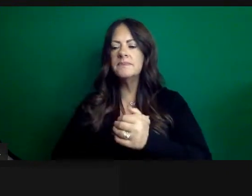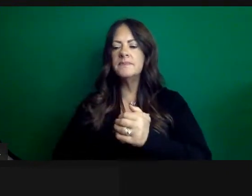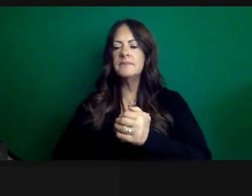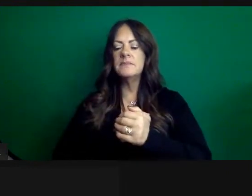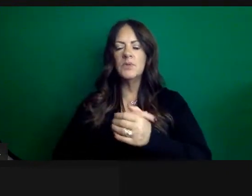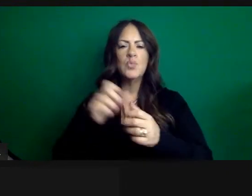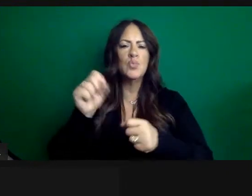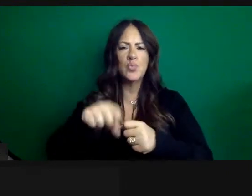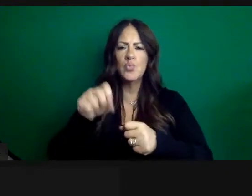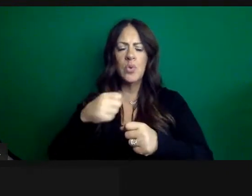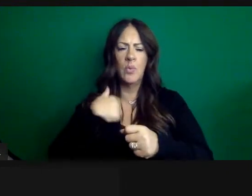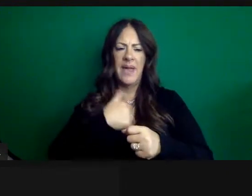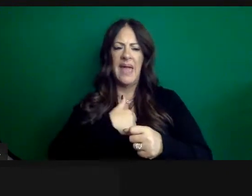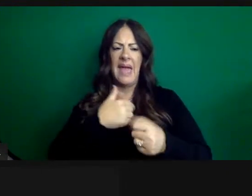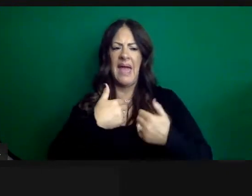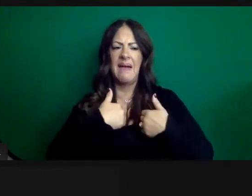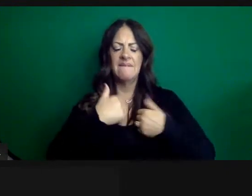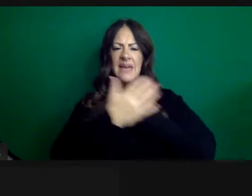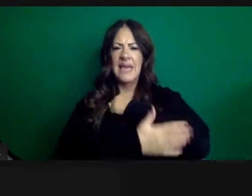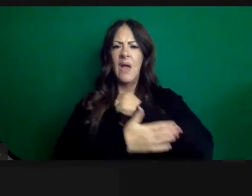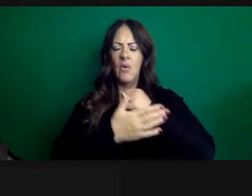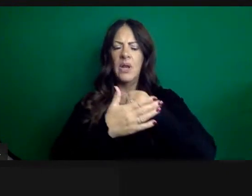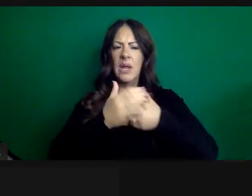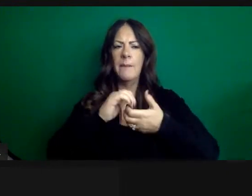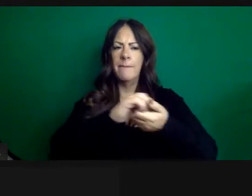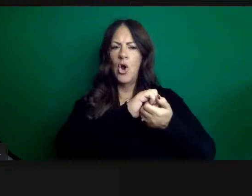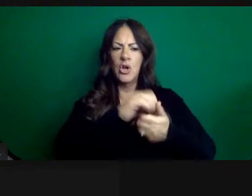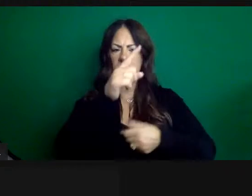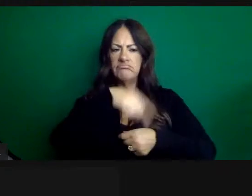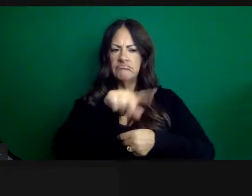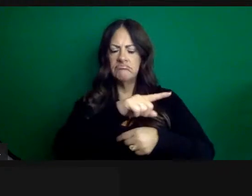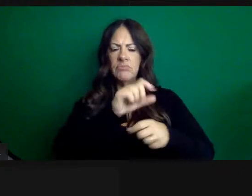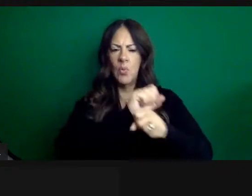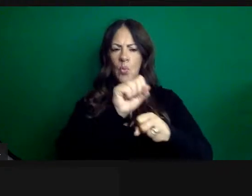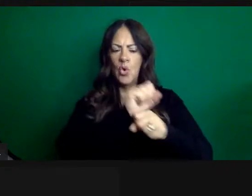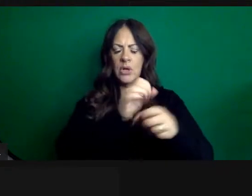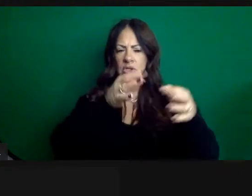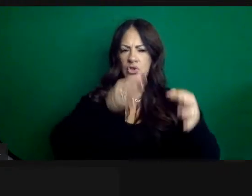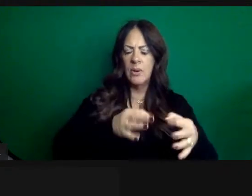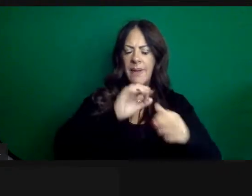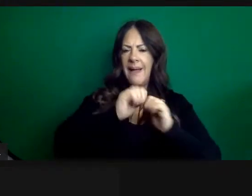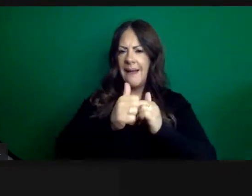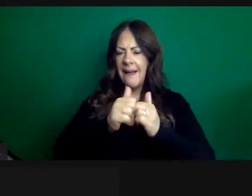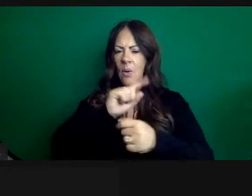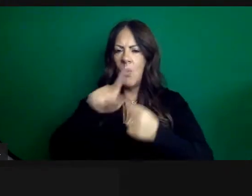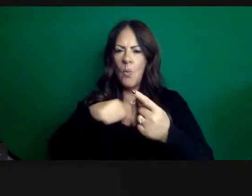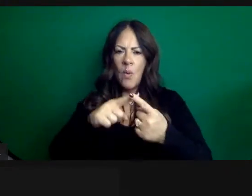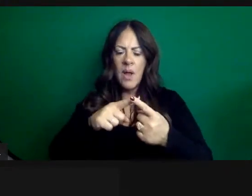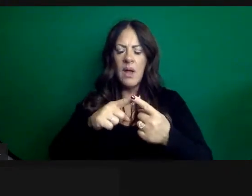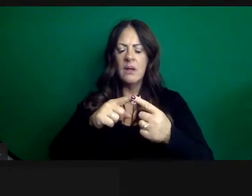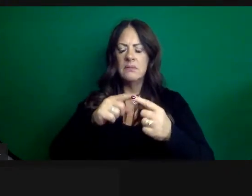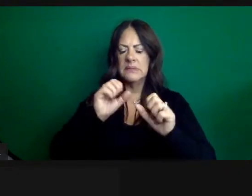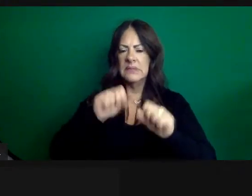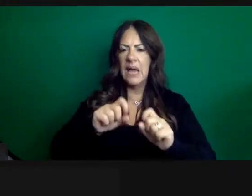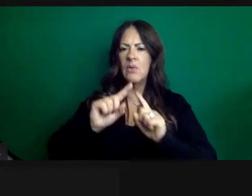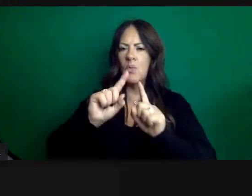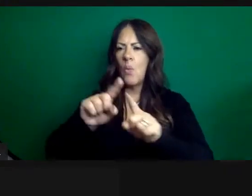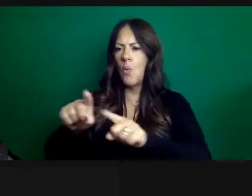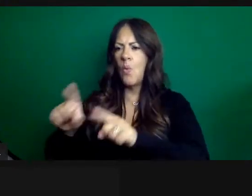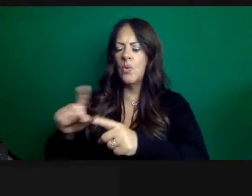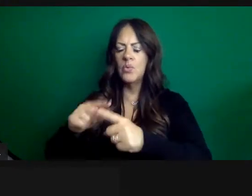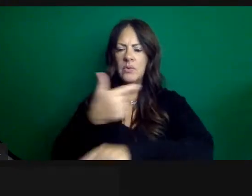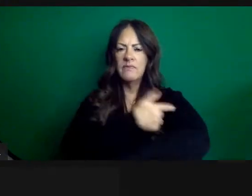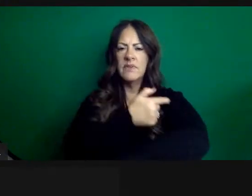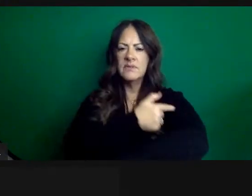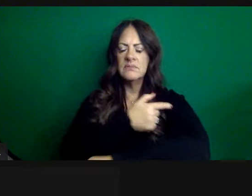that we're working with our county partners with to determine how and when to vaccinate. Again, the